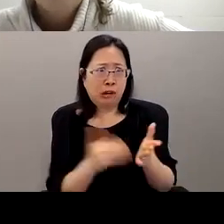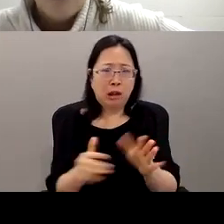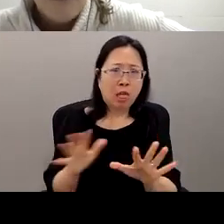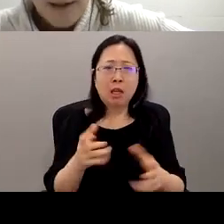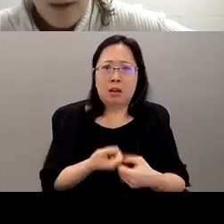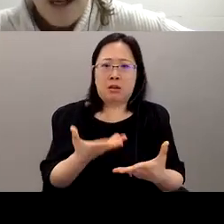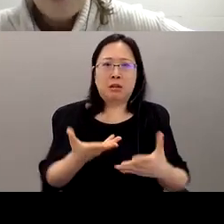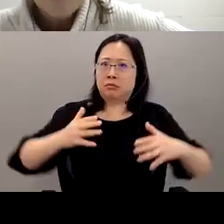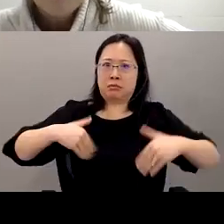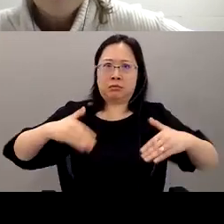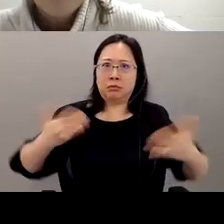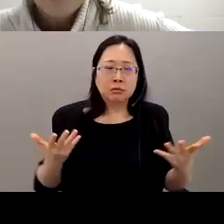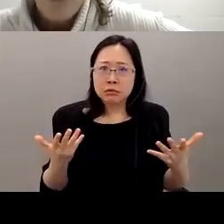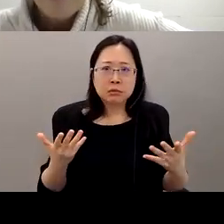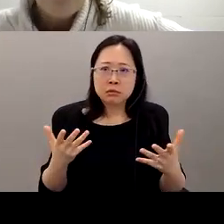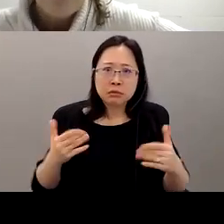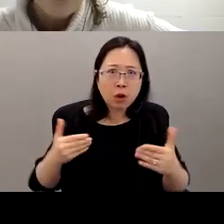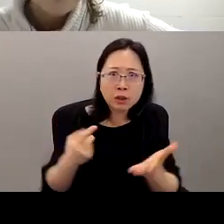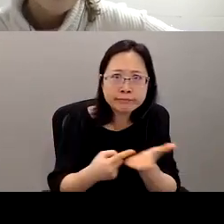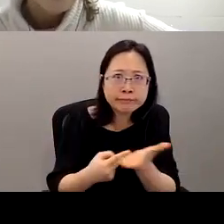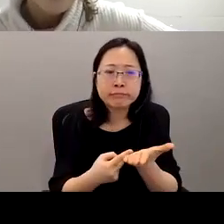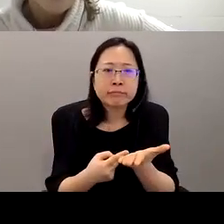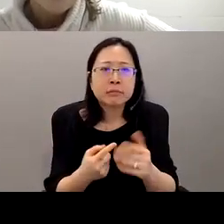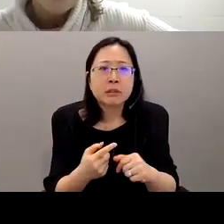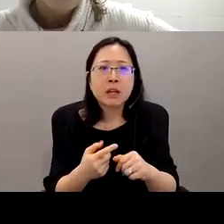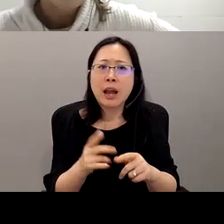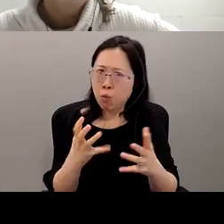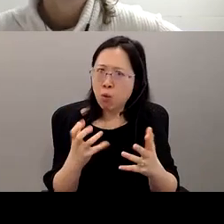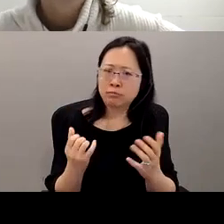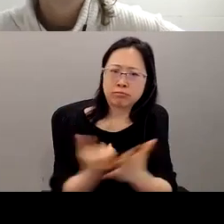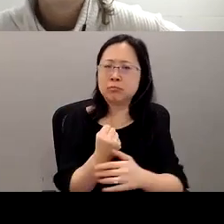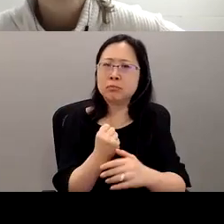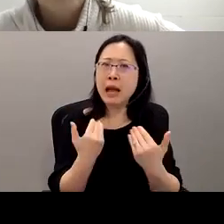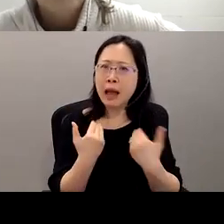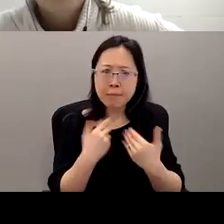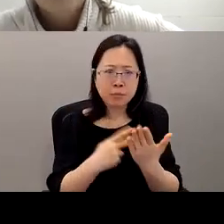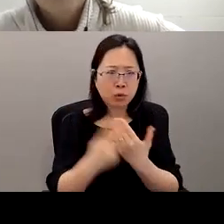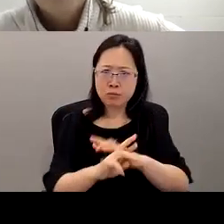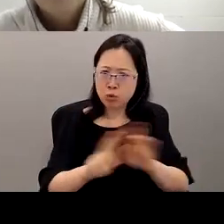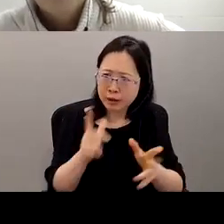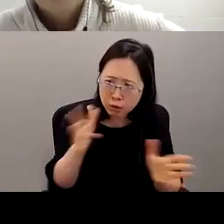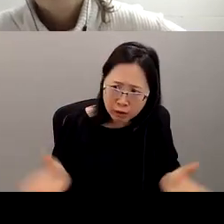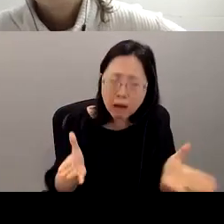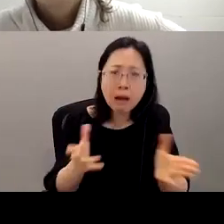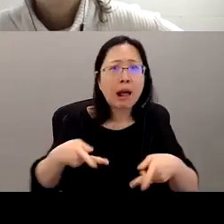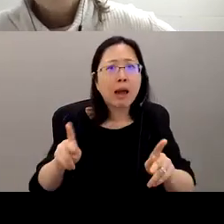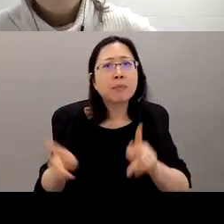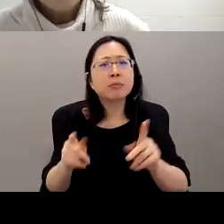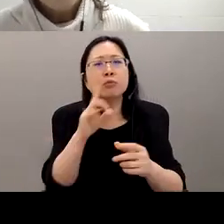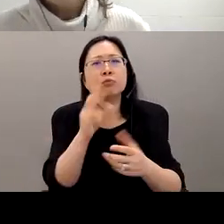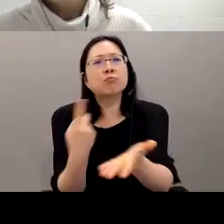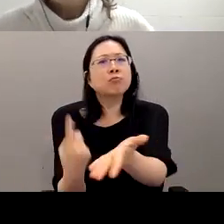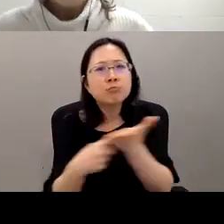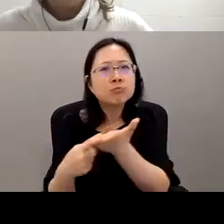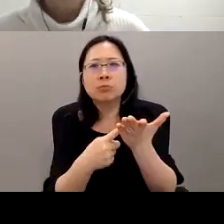about being re-victimized, and they wanted a chance to talk about how to work towards making things right. So this